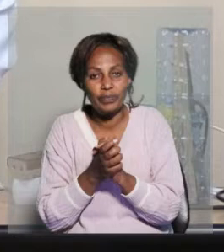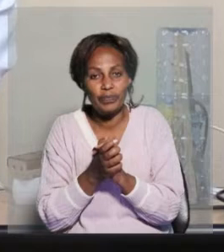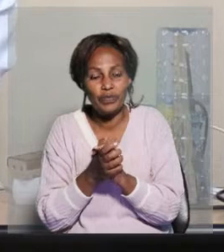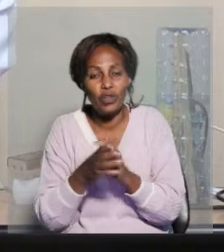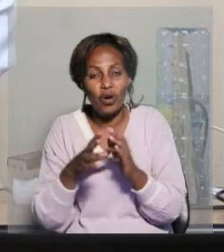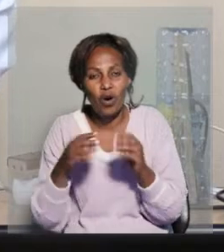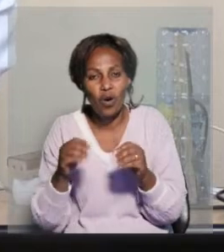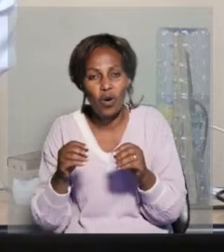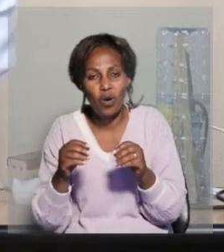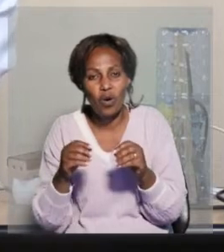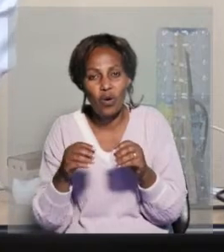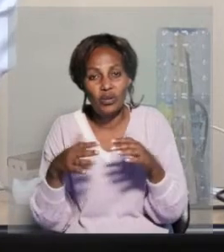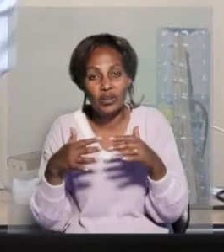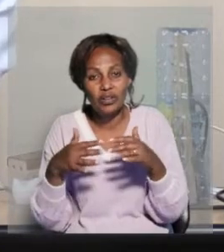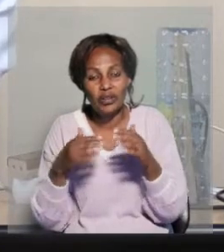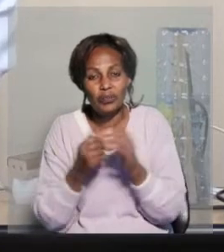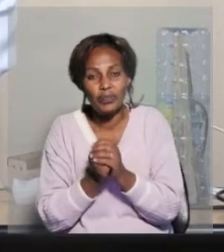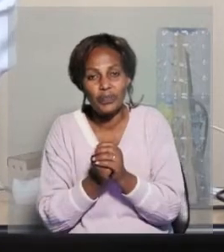Oh.